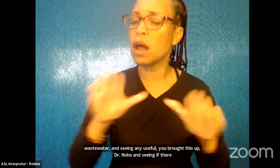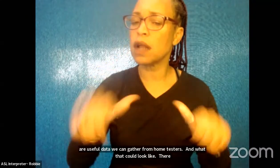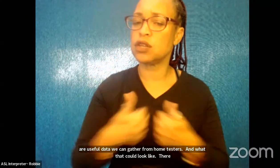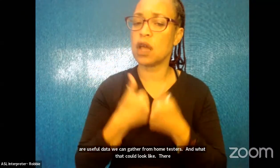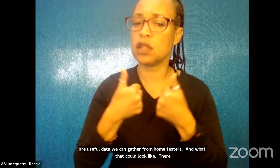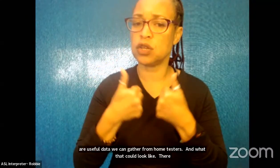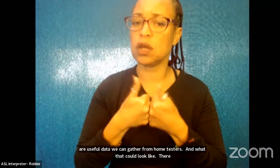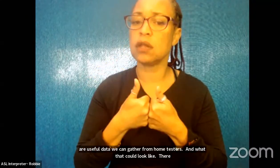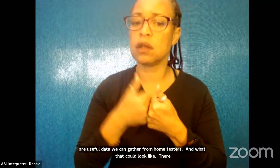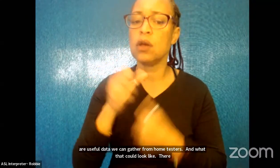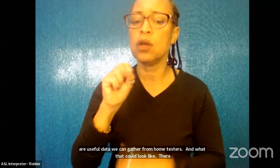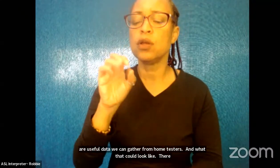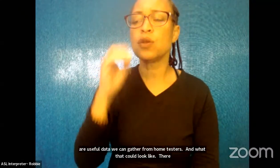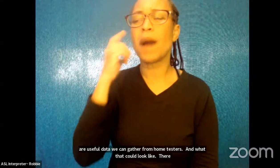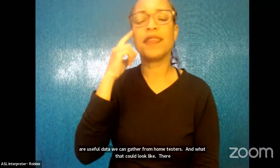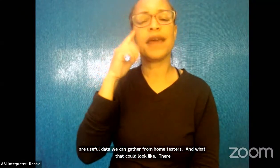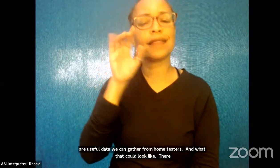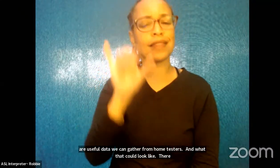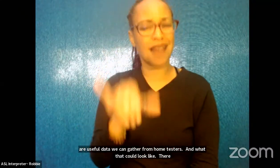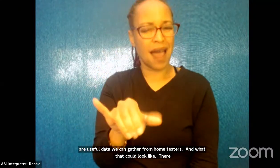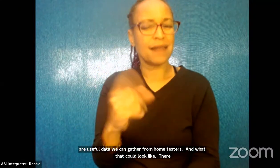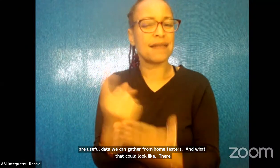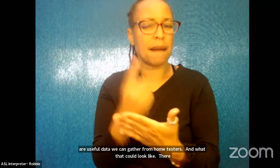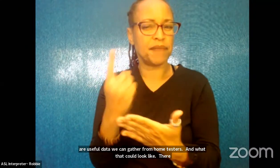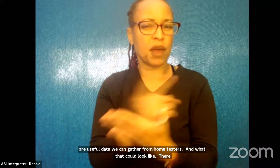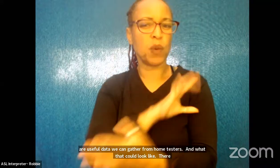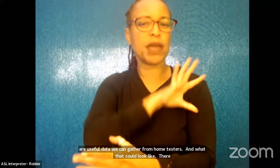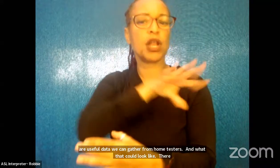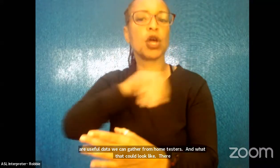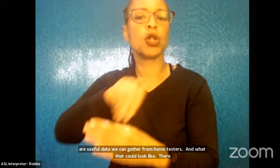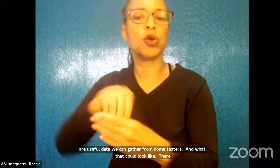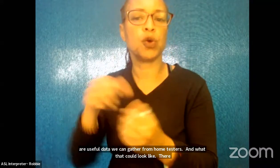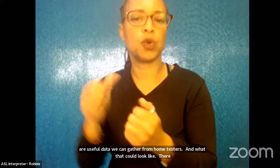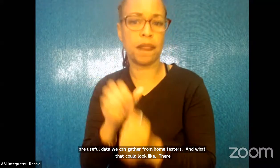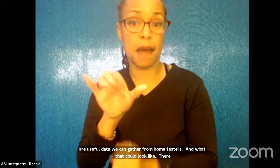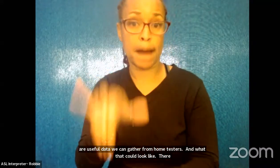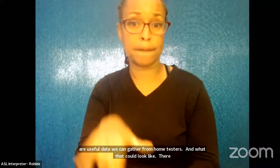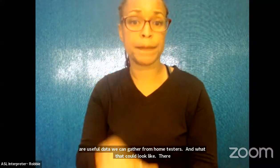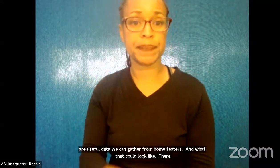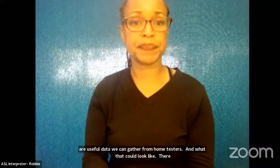and so I think that's something that we can include with that effort.